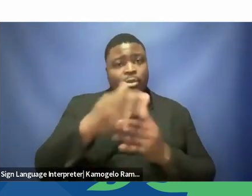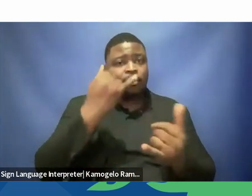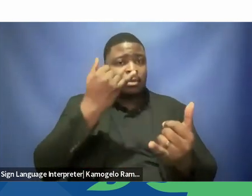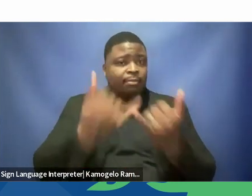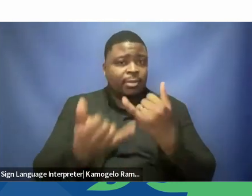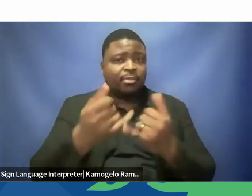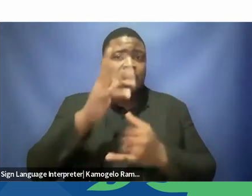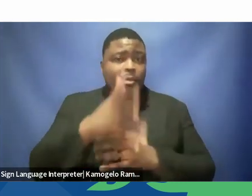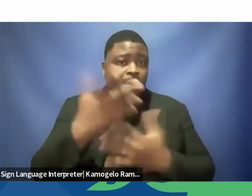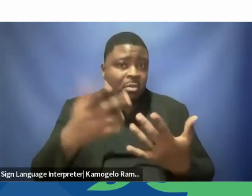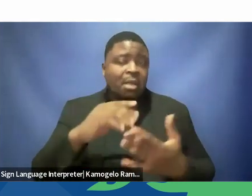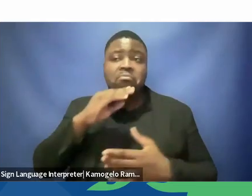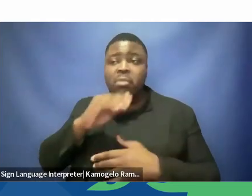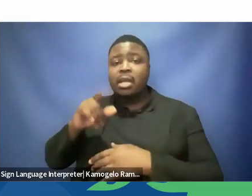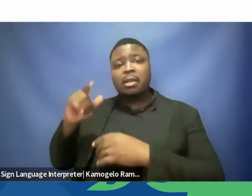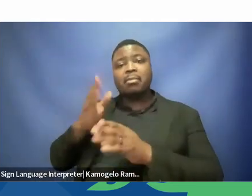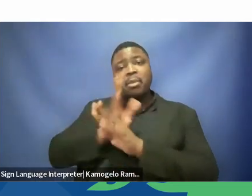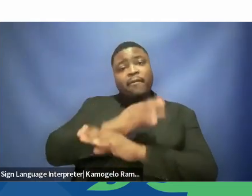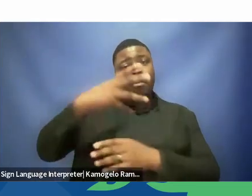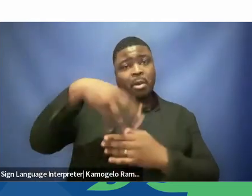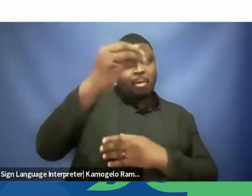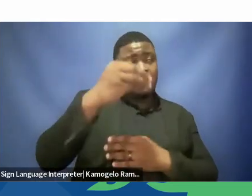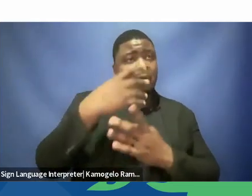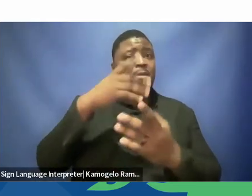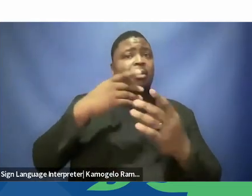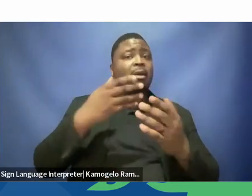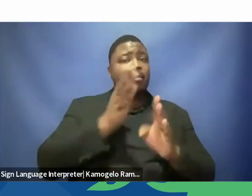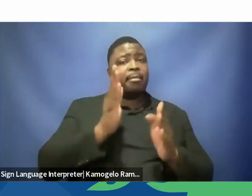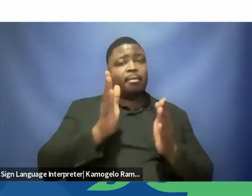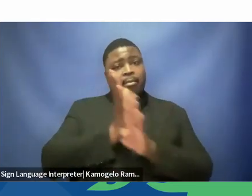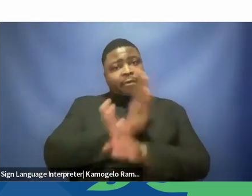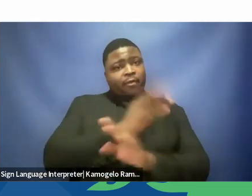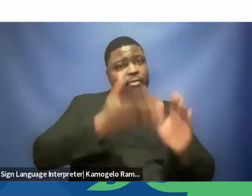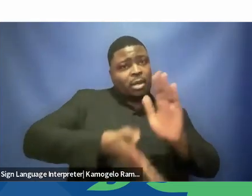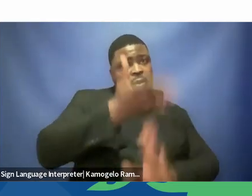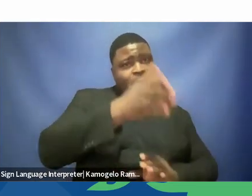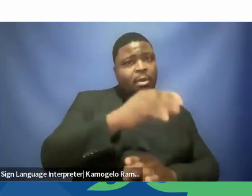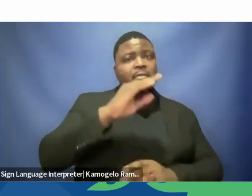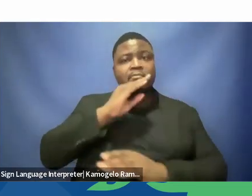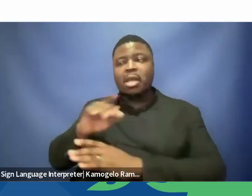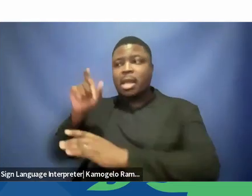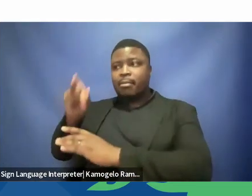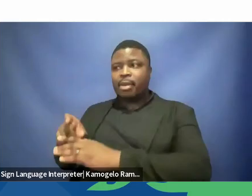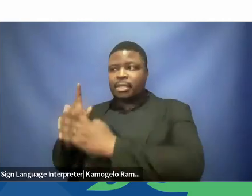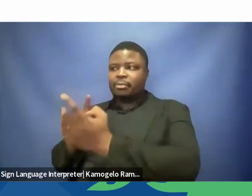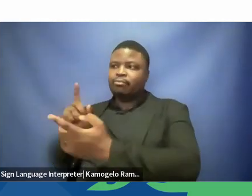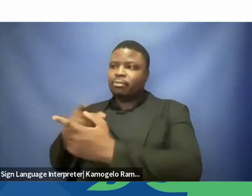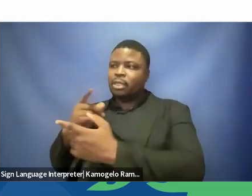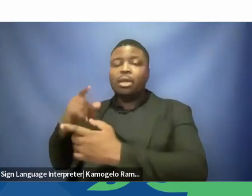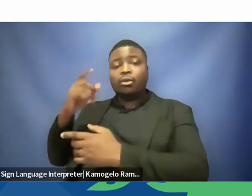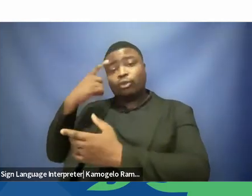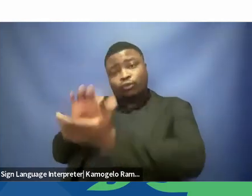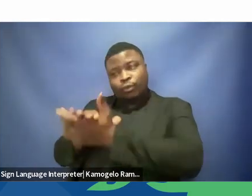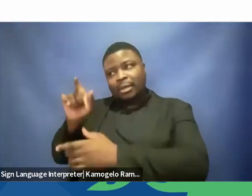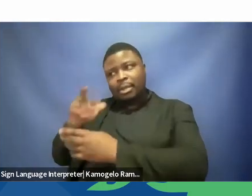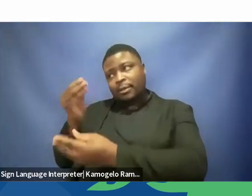So if a guy invited you to his house, tell someone you trust, I'm going to this person's house, or I'm going to the rec room, or I'm going to a farm. Practice